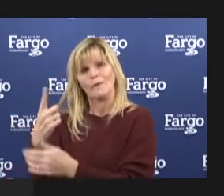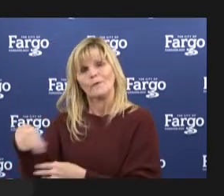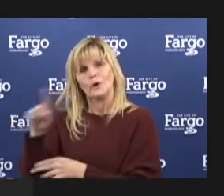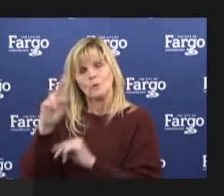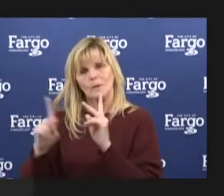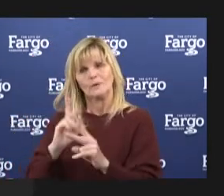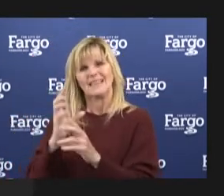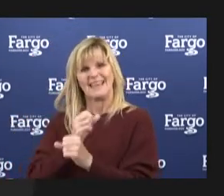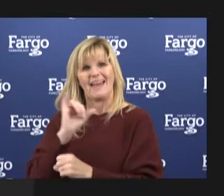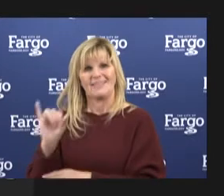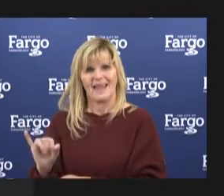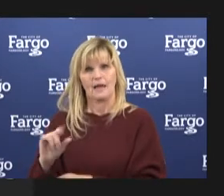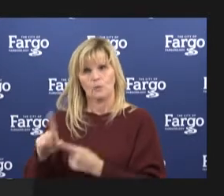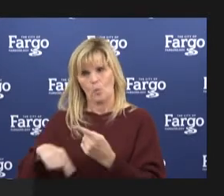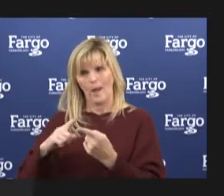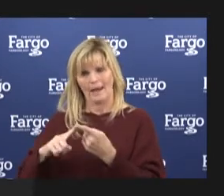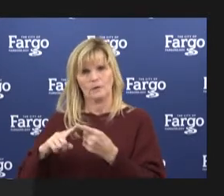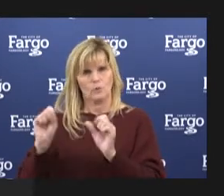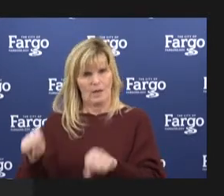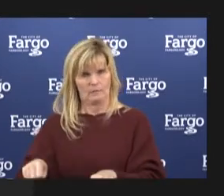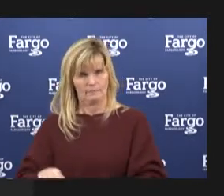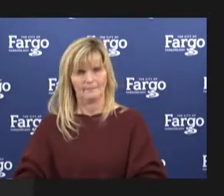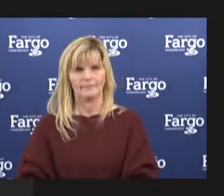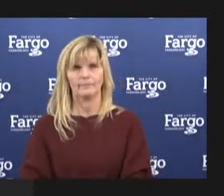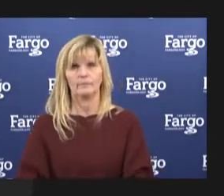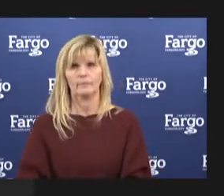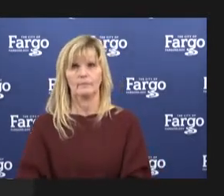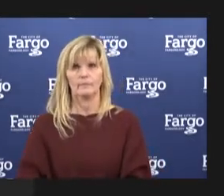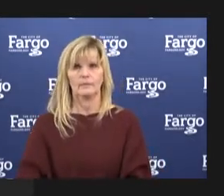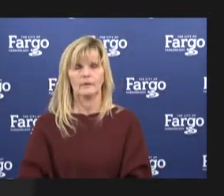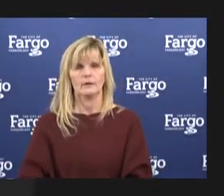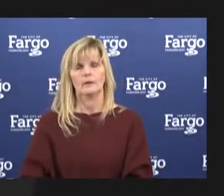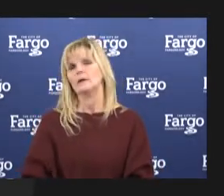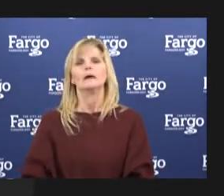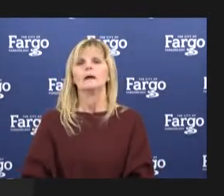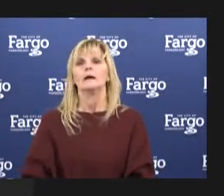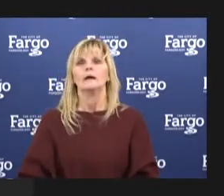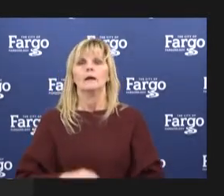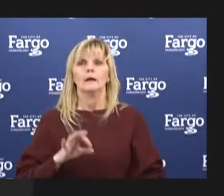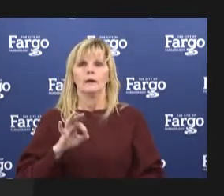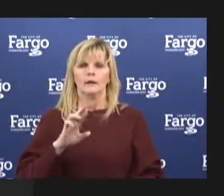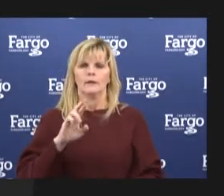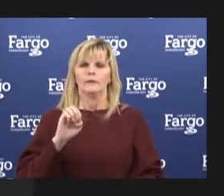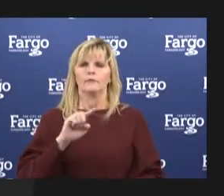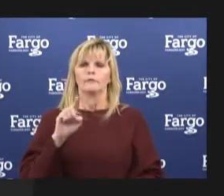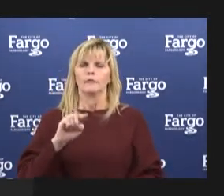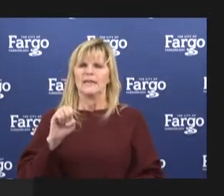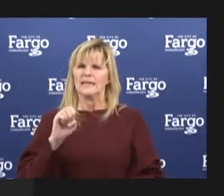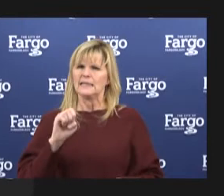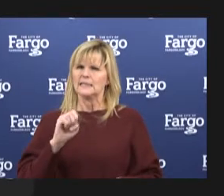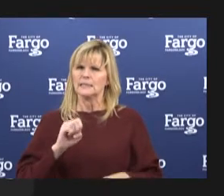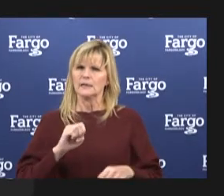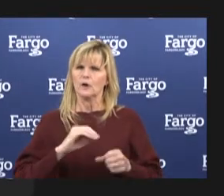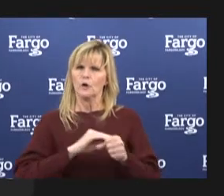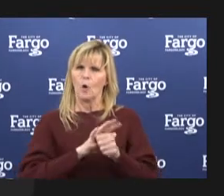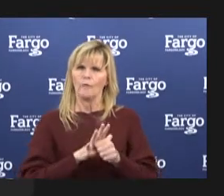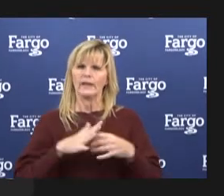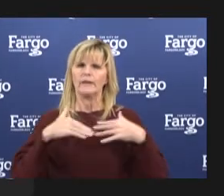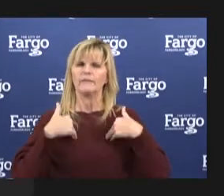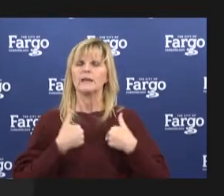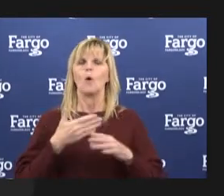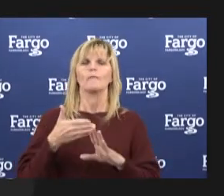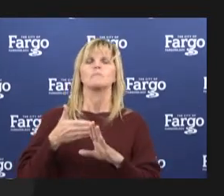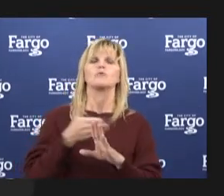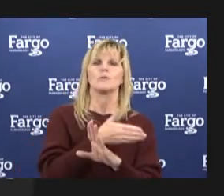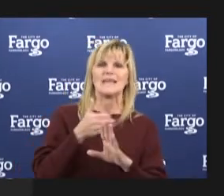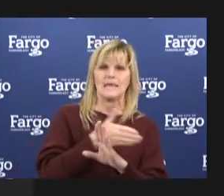flu vaccine when it is available. The phrase COVID fatigue is being used to describe